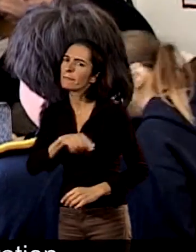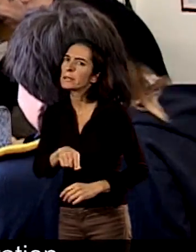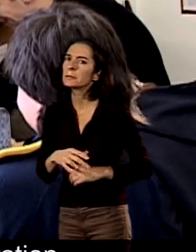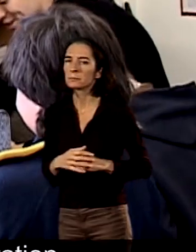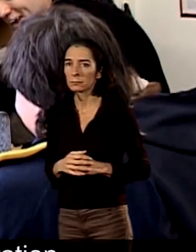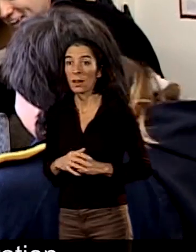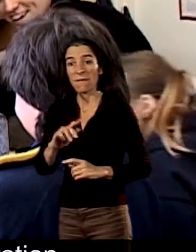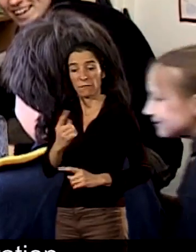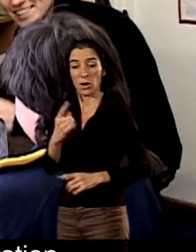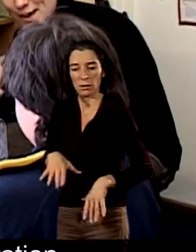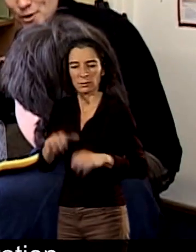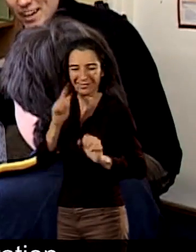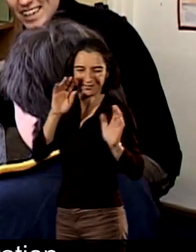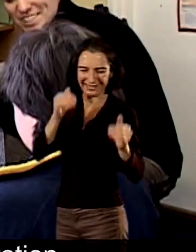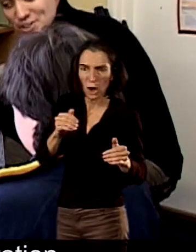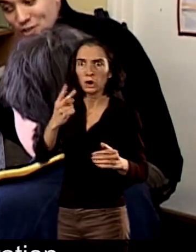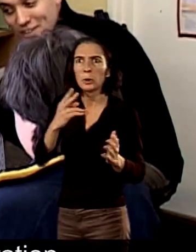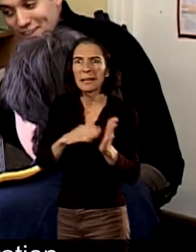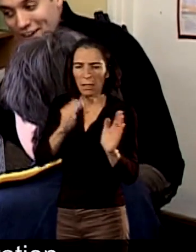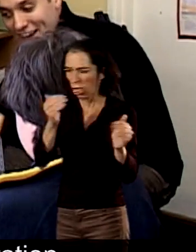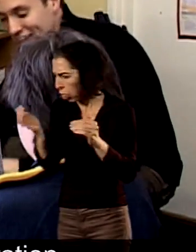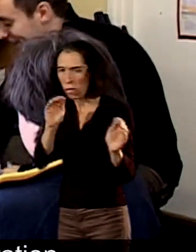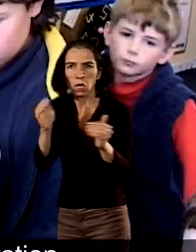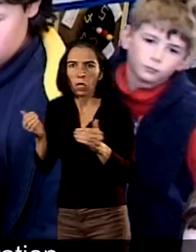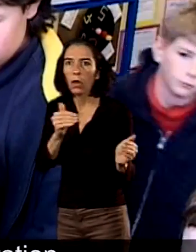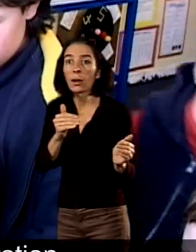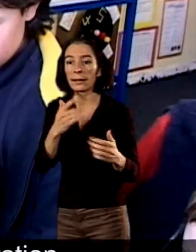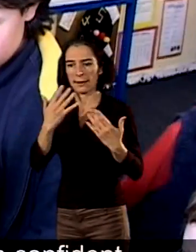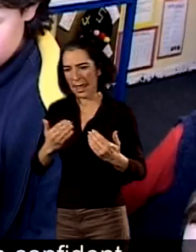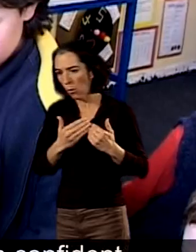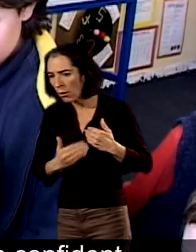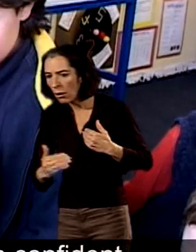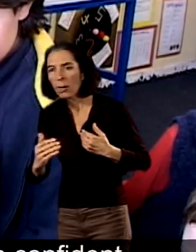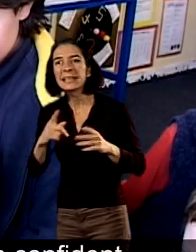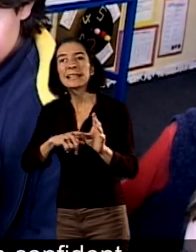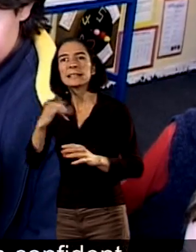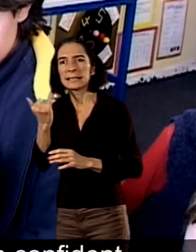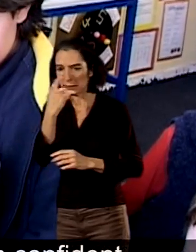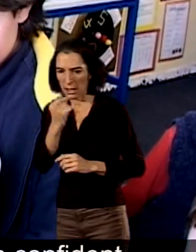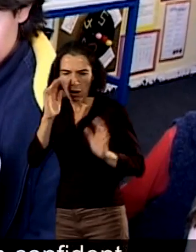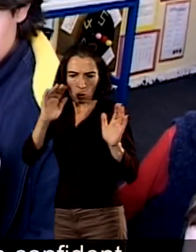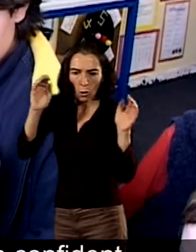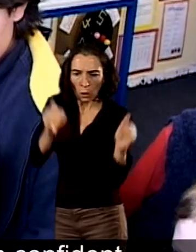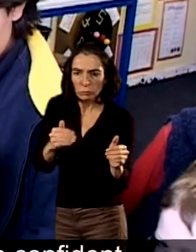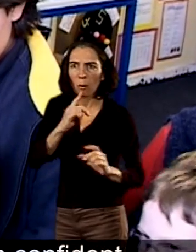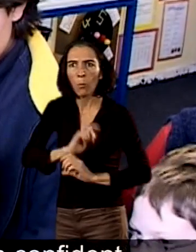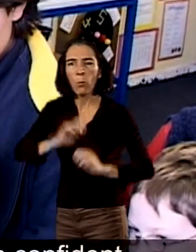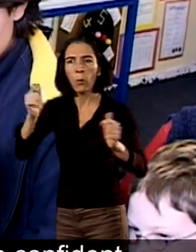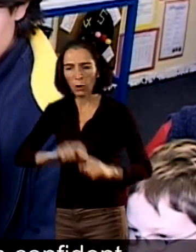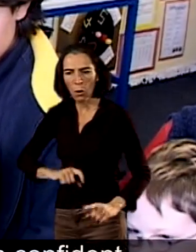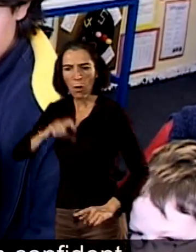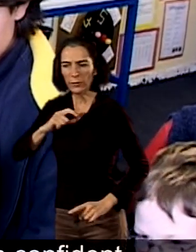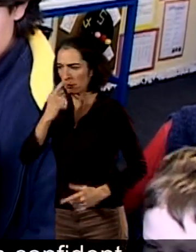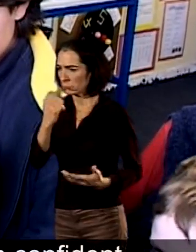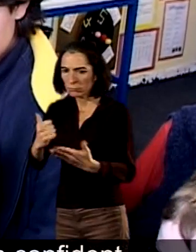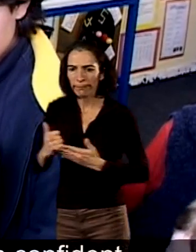first started, his concentration was limited to 2-minute tasks. Now in Year 6, he is able to concentrate, and he is a confident and